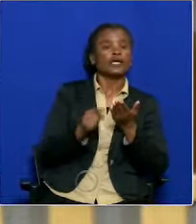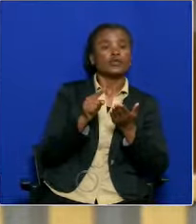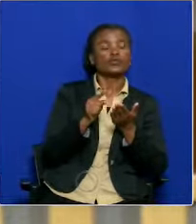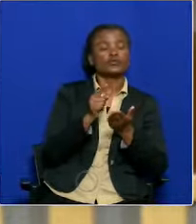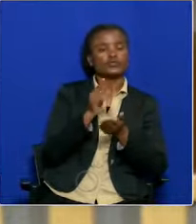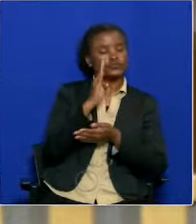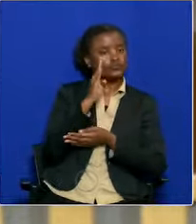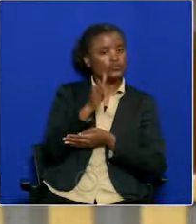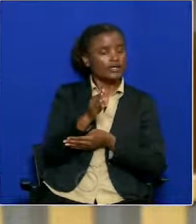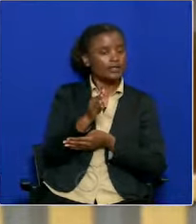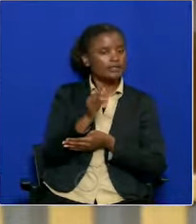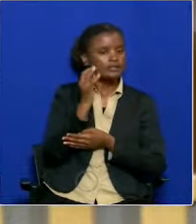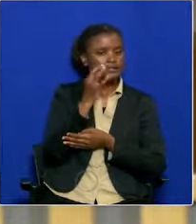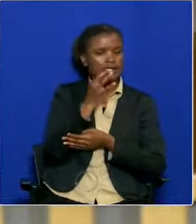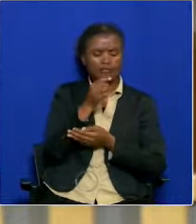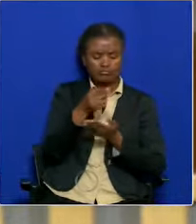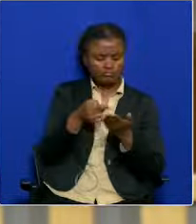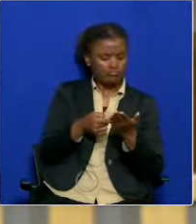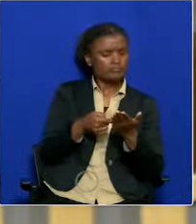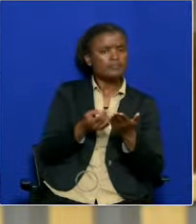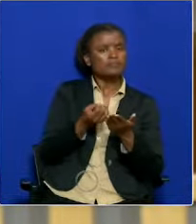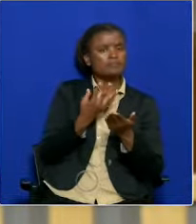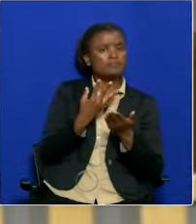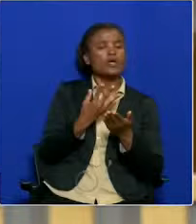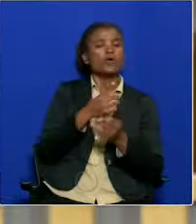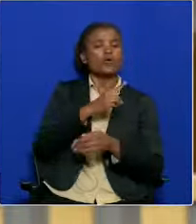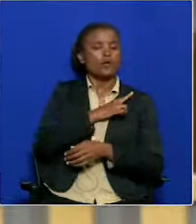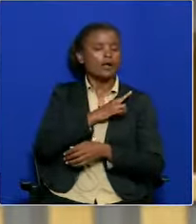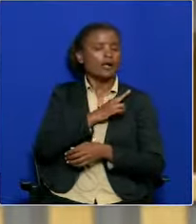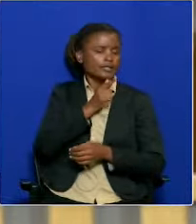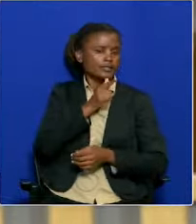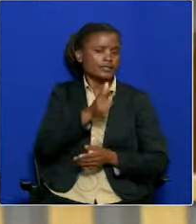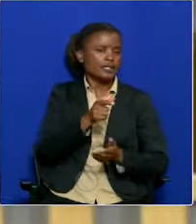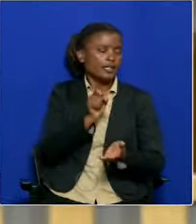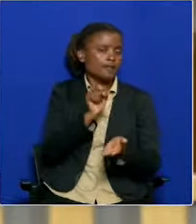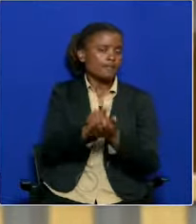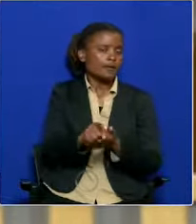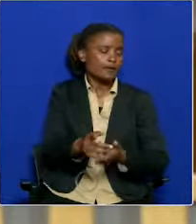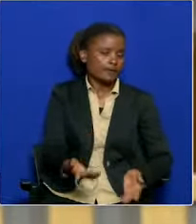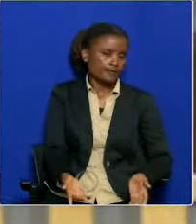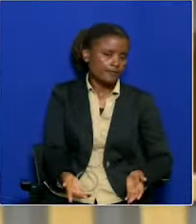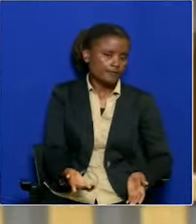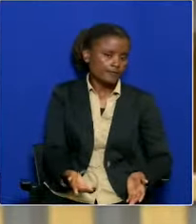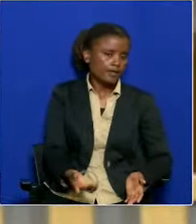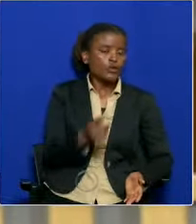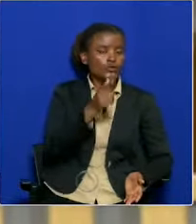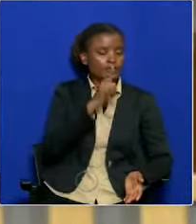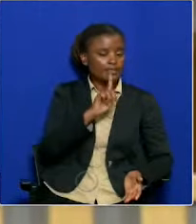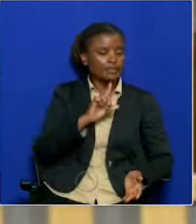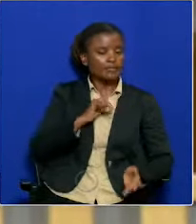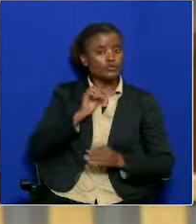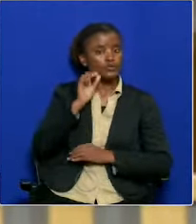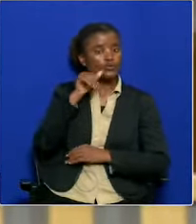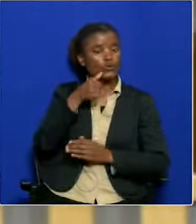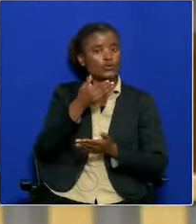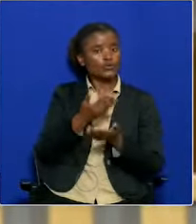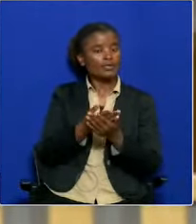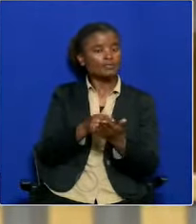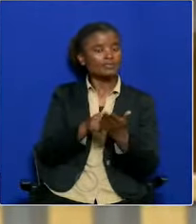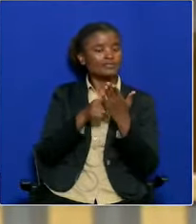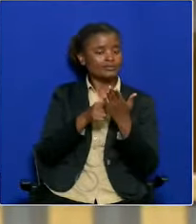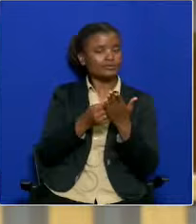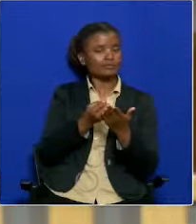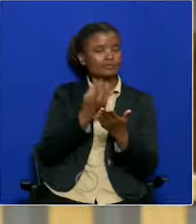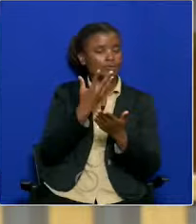you sent me the screenshots? Why are you telling me maybe it will reflect tomorrow, and where does it reflect? I mean,